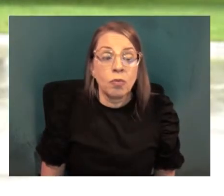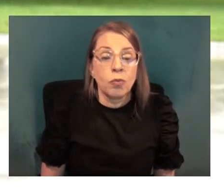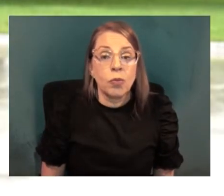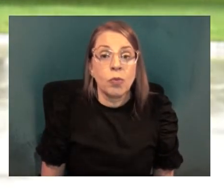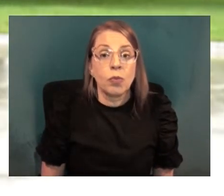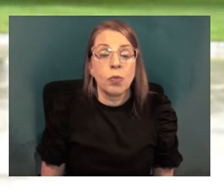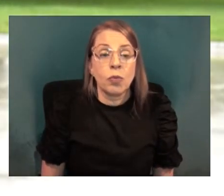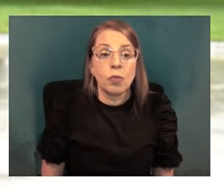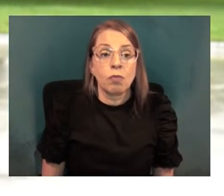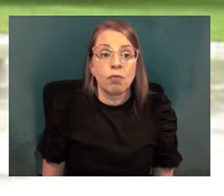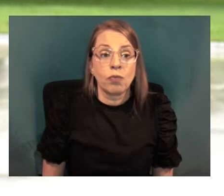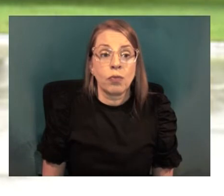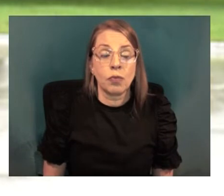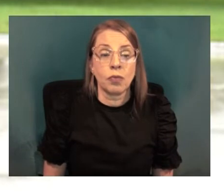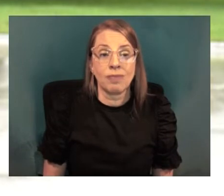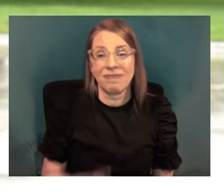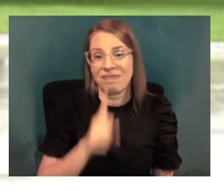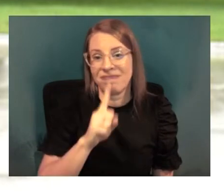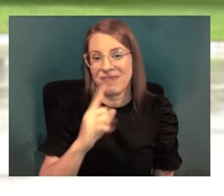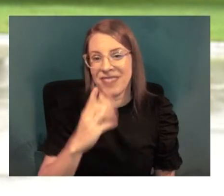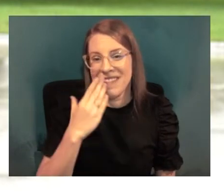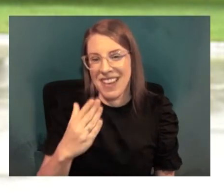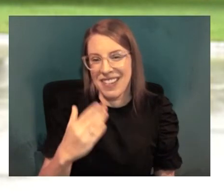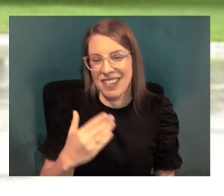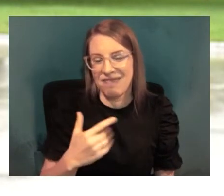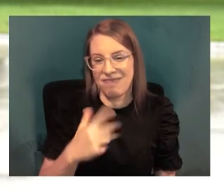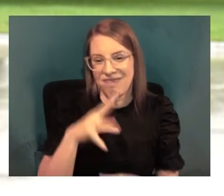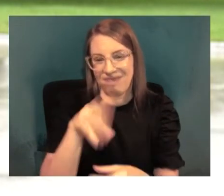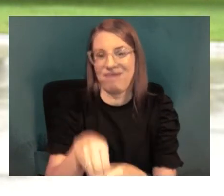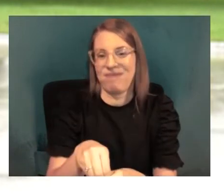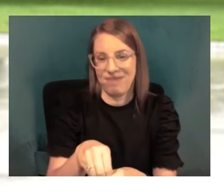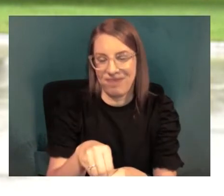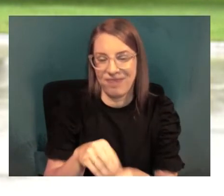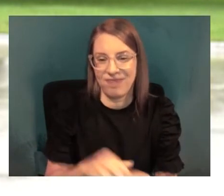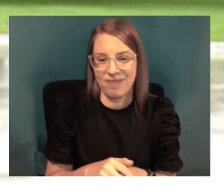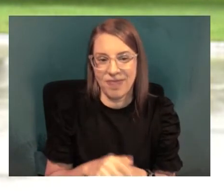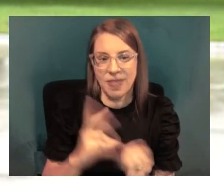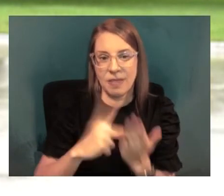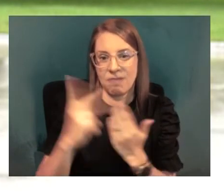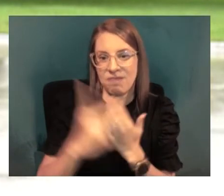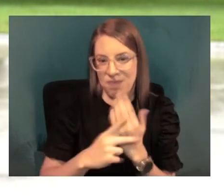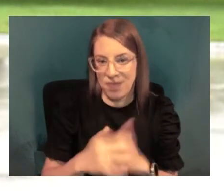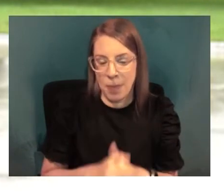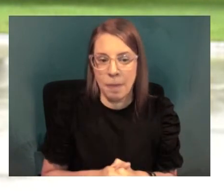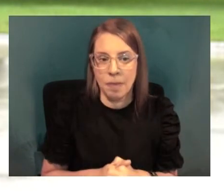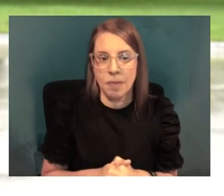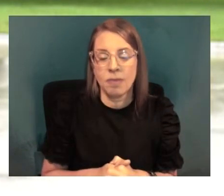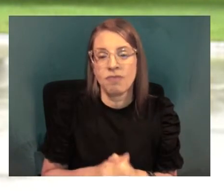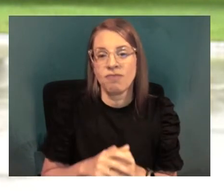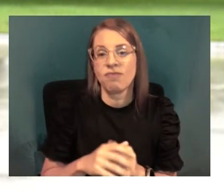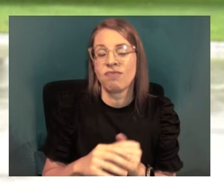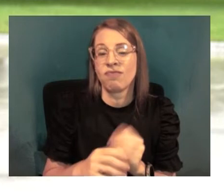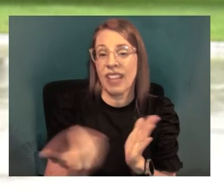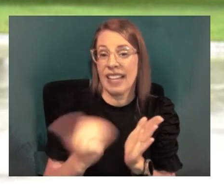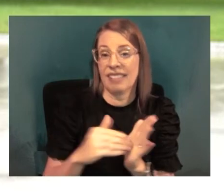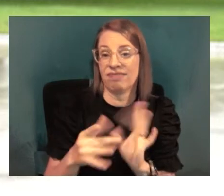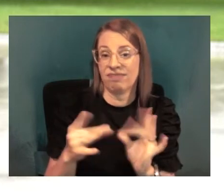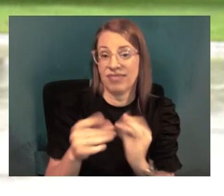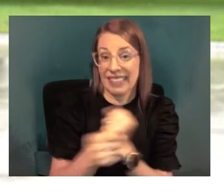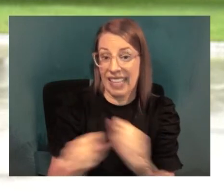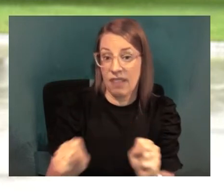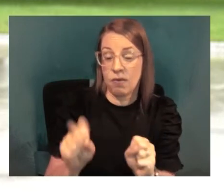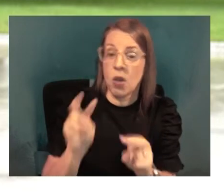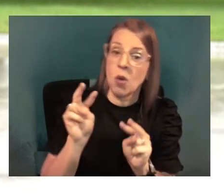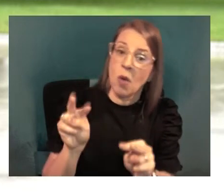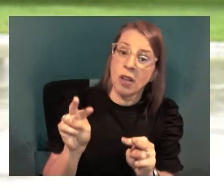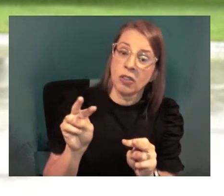Sure, and thanks a lot for having us. Really, we'll just reiterate, be safe, go watch a professional show.